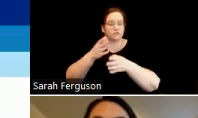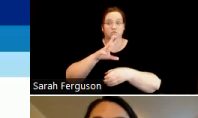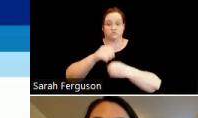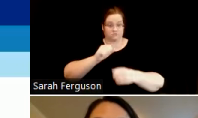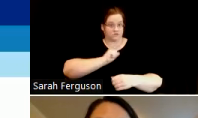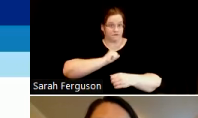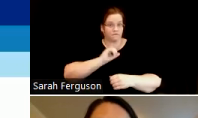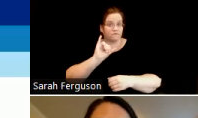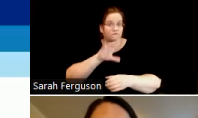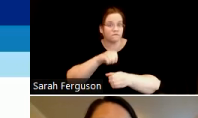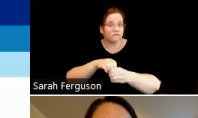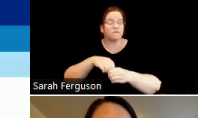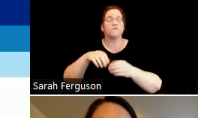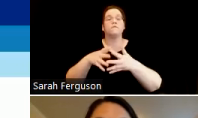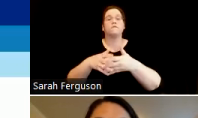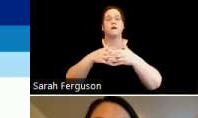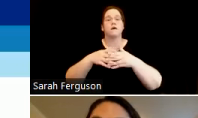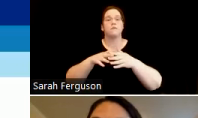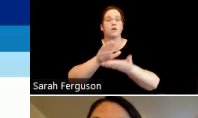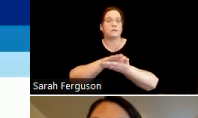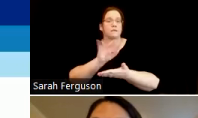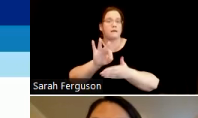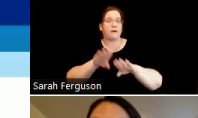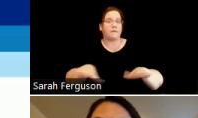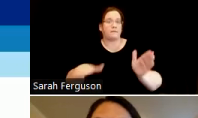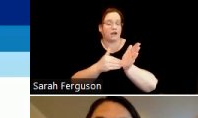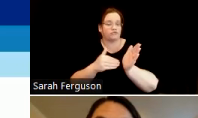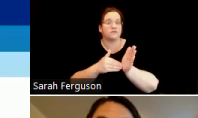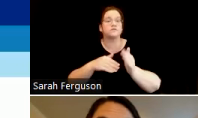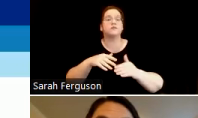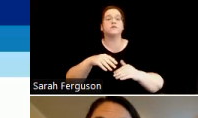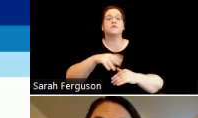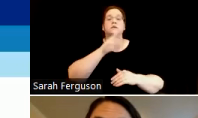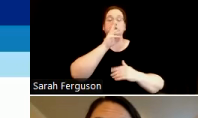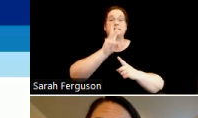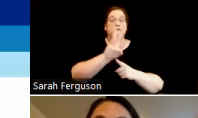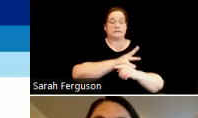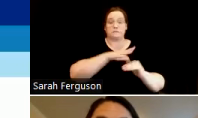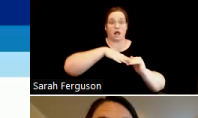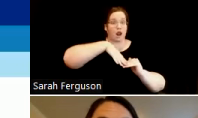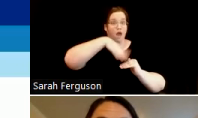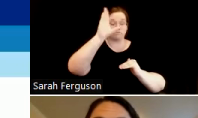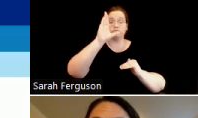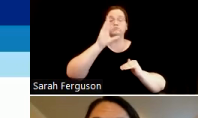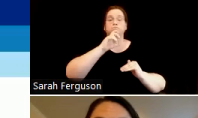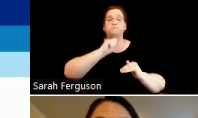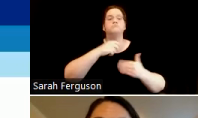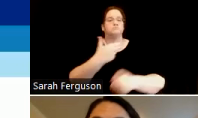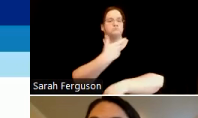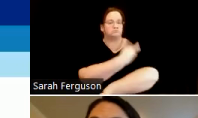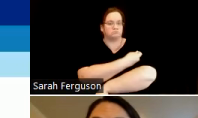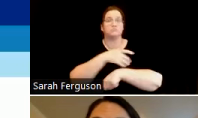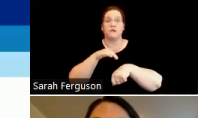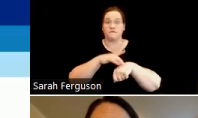myself, including the American Academy of Pediatrics, recommend that all children ages 6 months and up get vaccinated. There is a vaccine available that